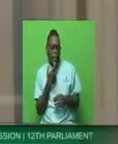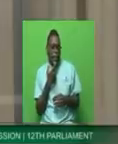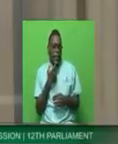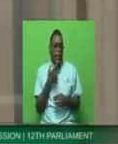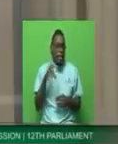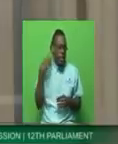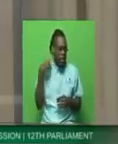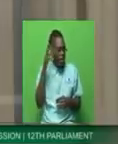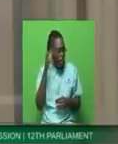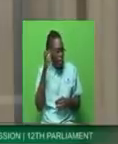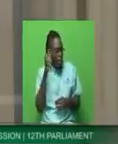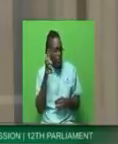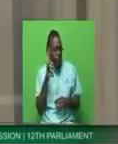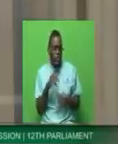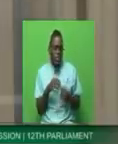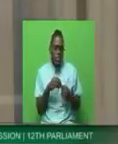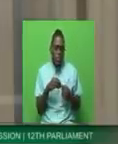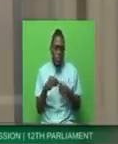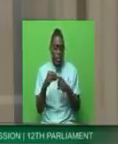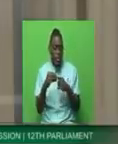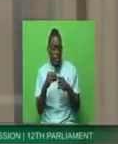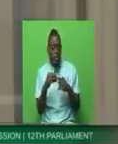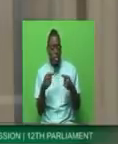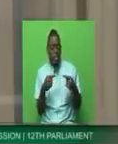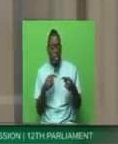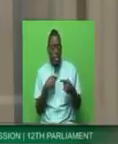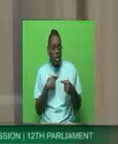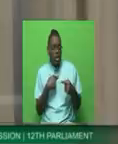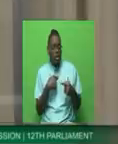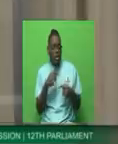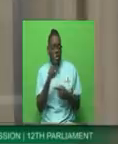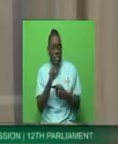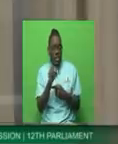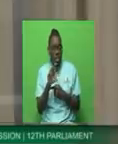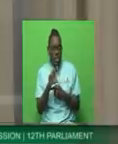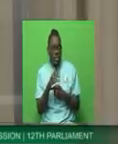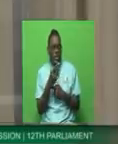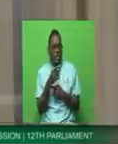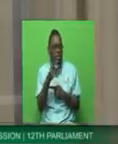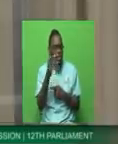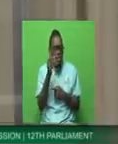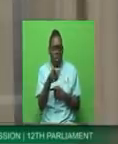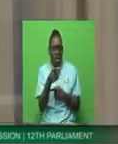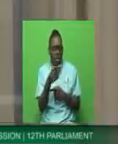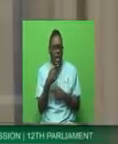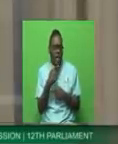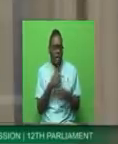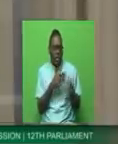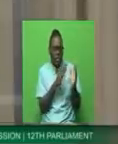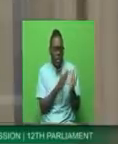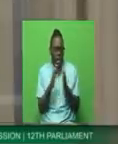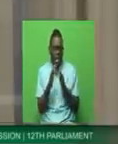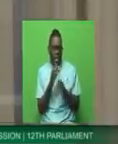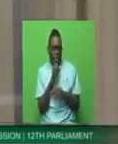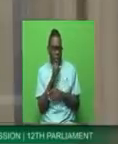opposition before, that she presented a series of archaic plans. A series of archaic plans. Madam